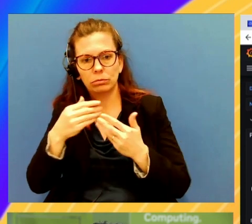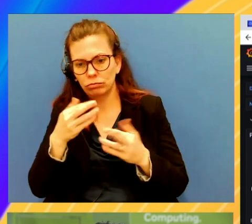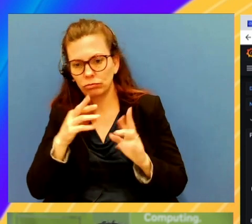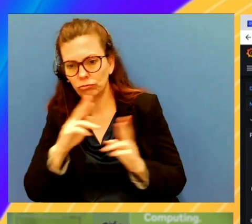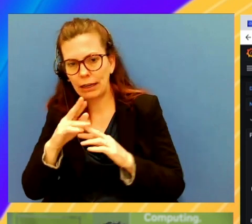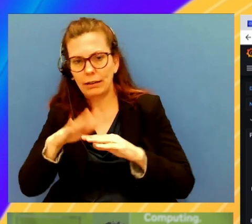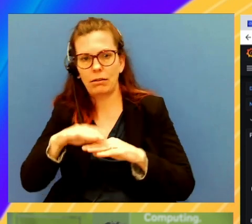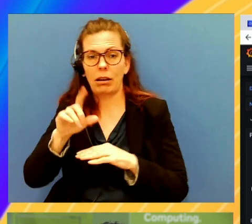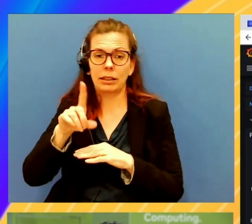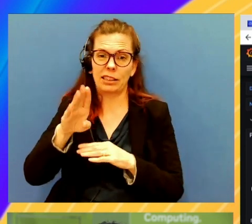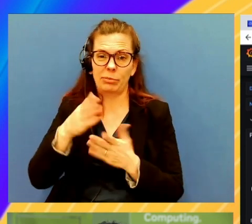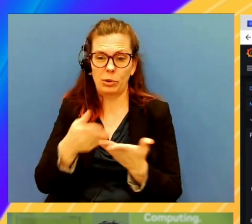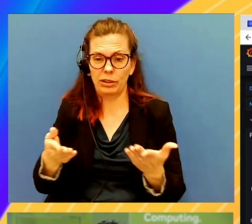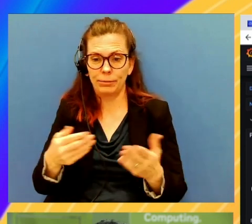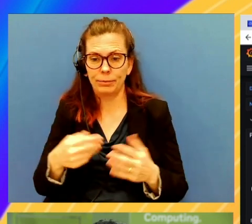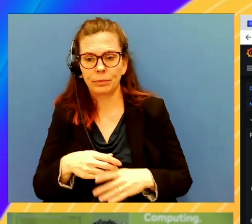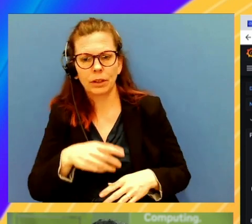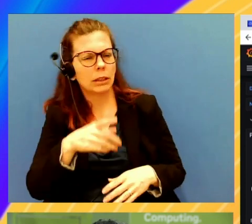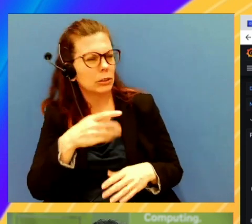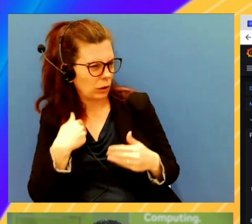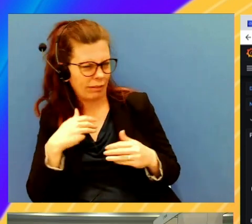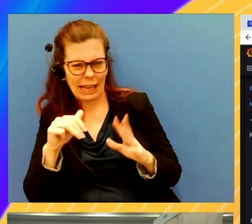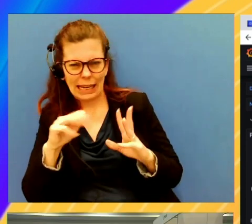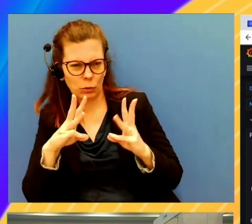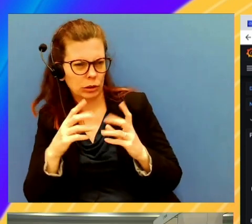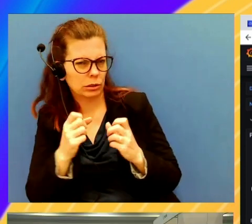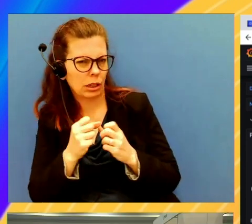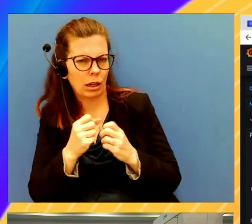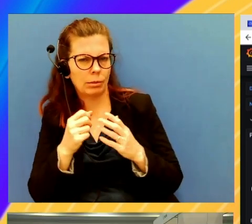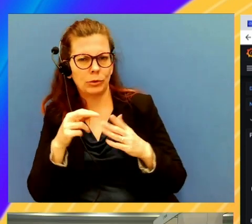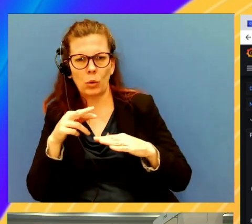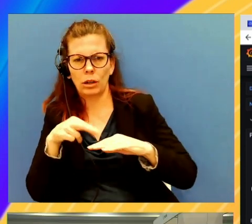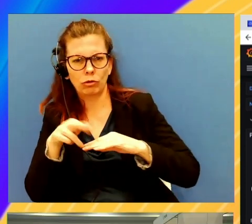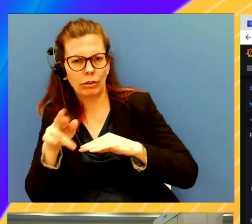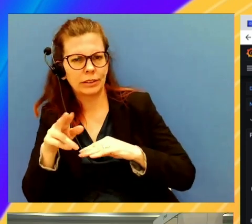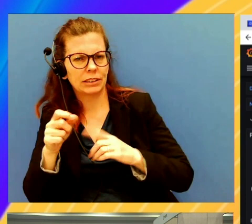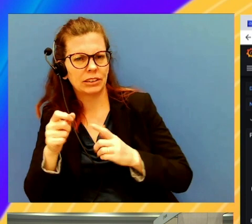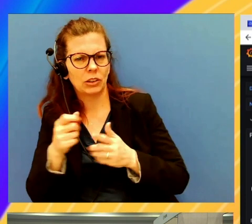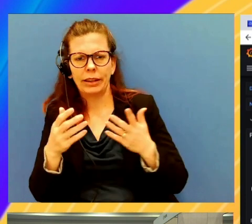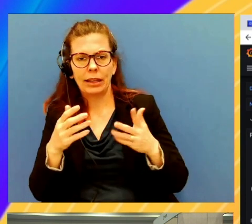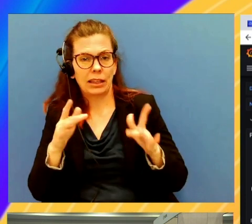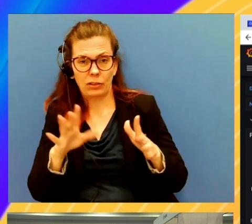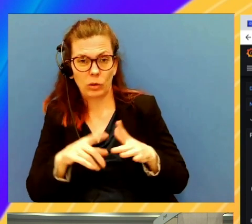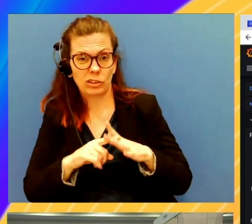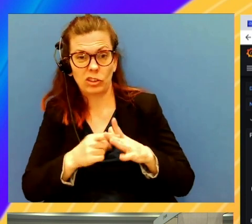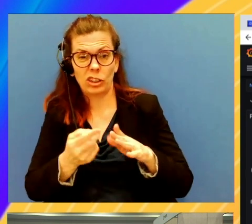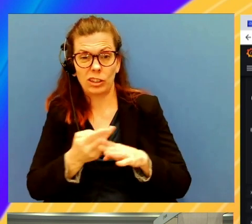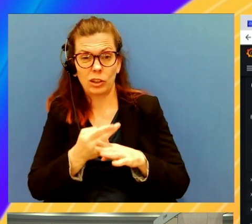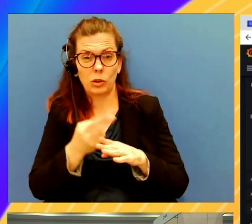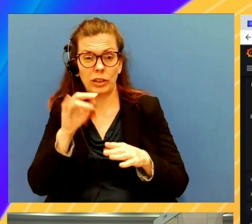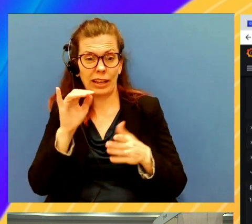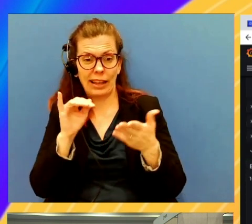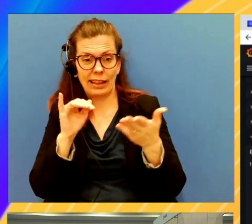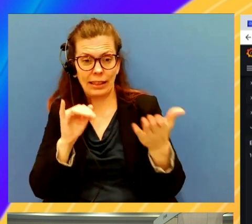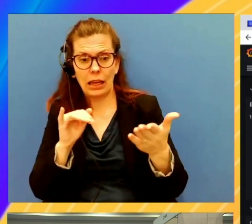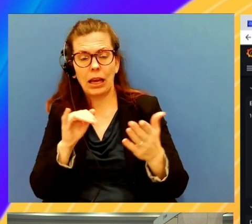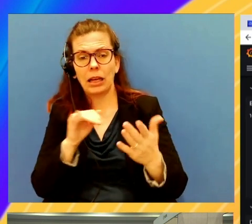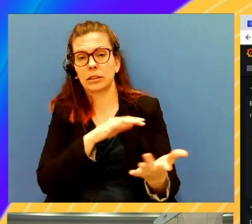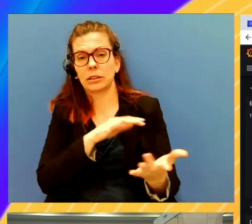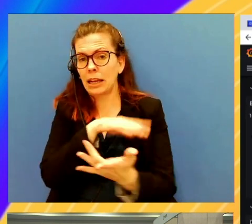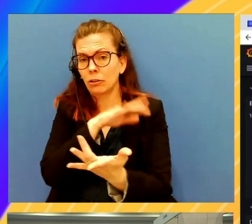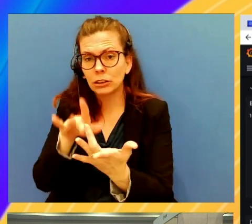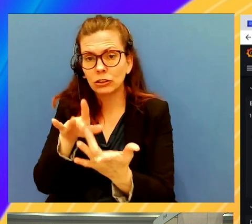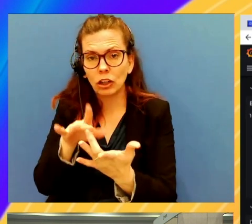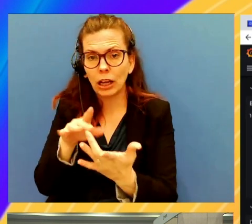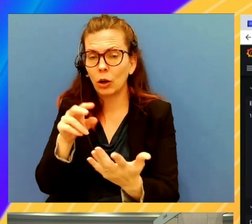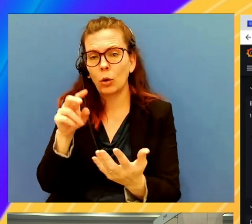and all of that stuff. Now, do you have any workshops or references that, those that want to get started using this can reach out to and take a look